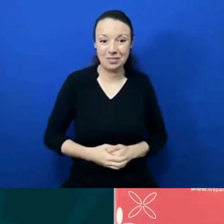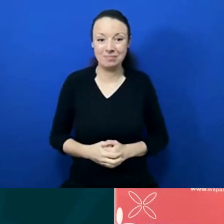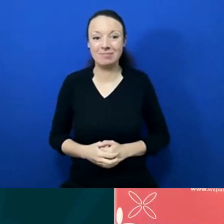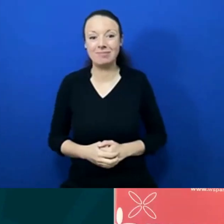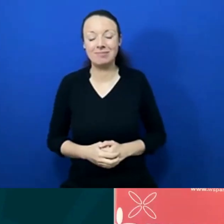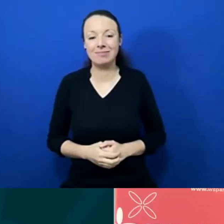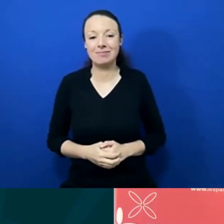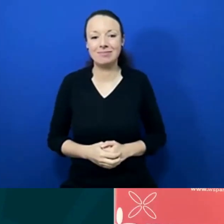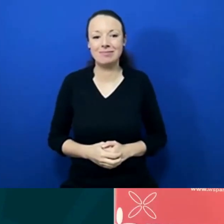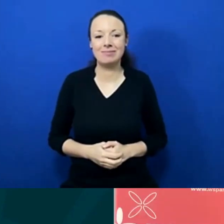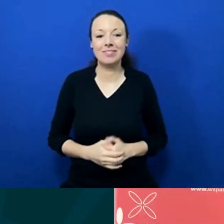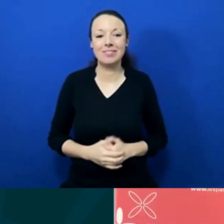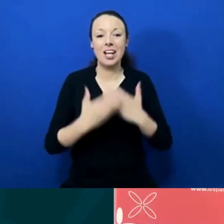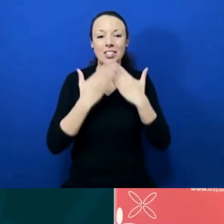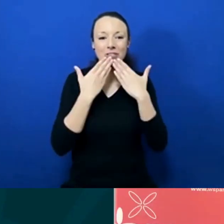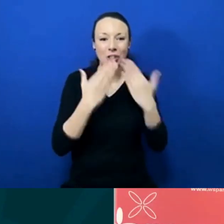support,